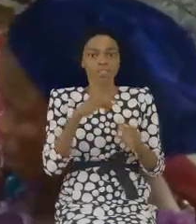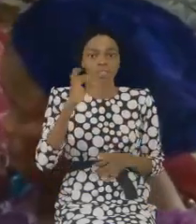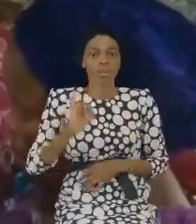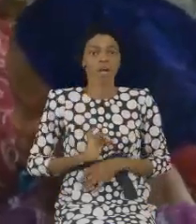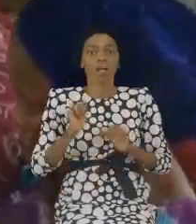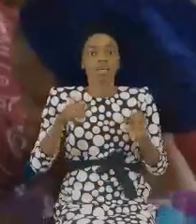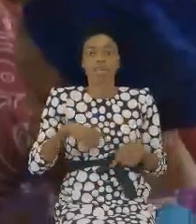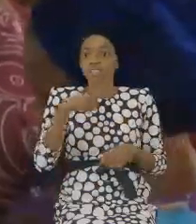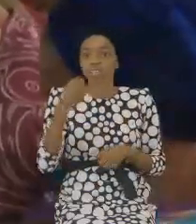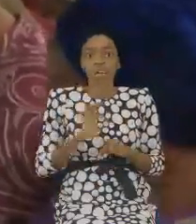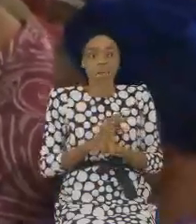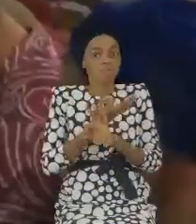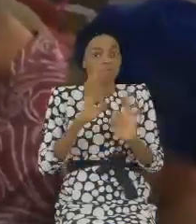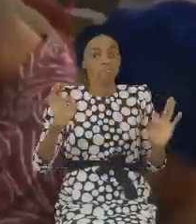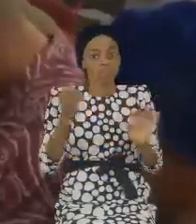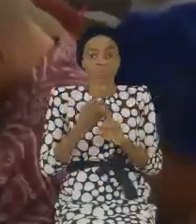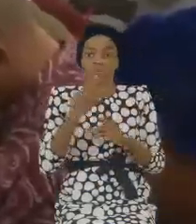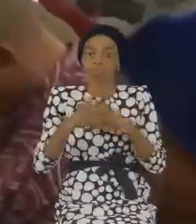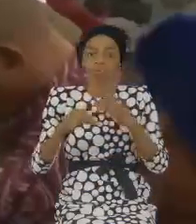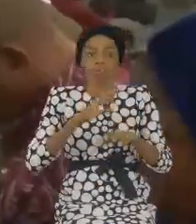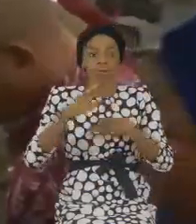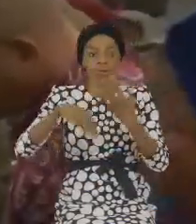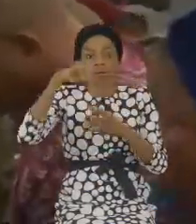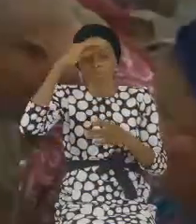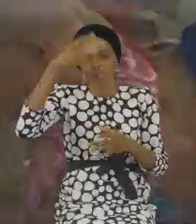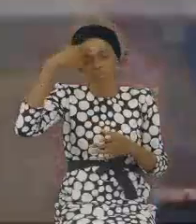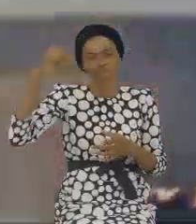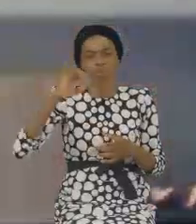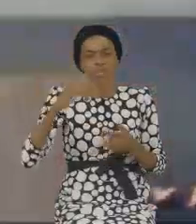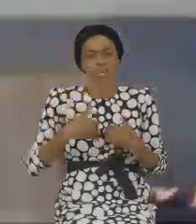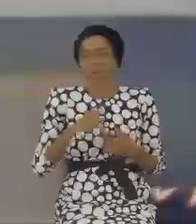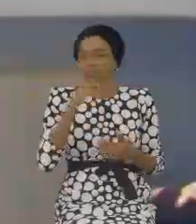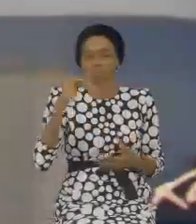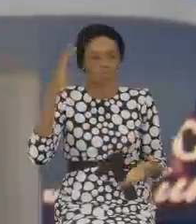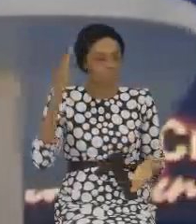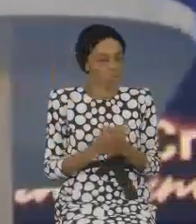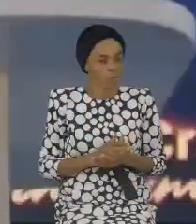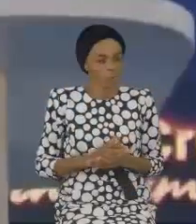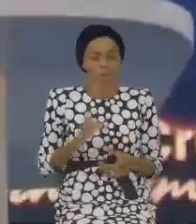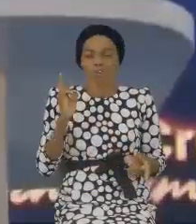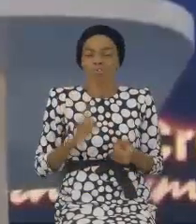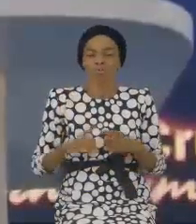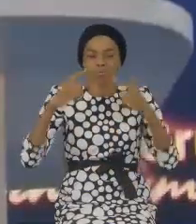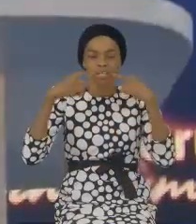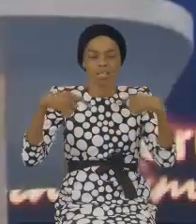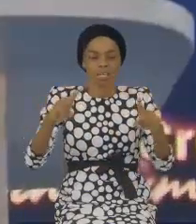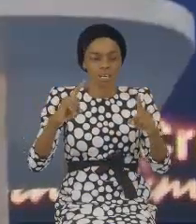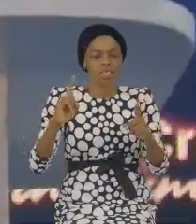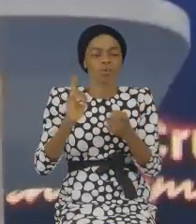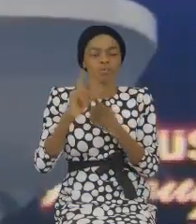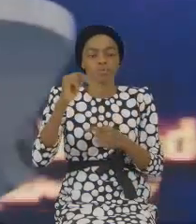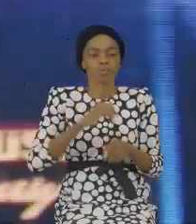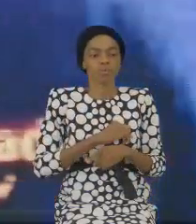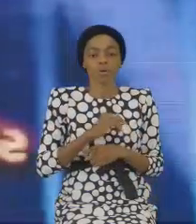the blood of all men, because I have not shunned to declare unto you the counsel of God.